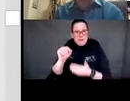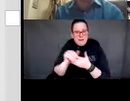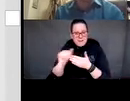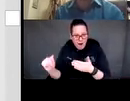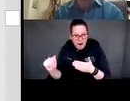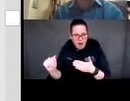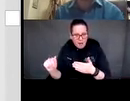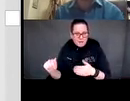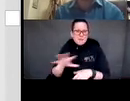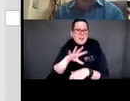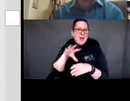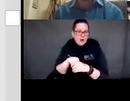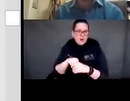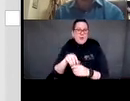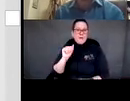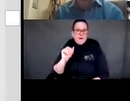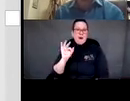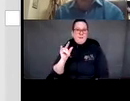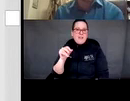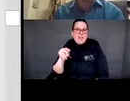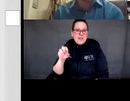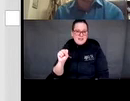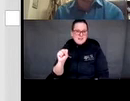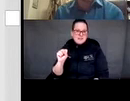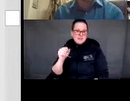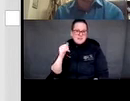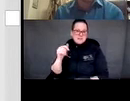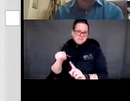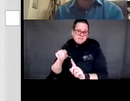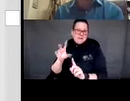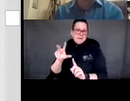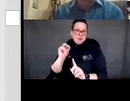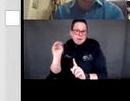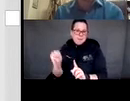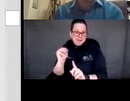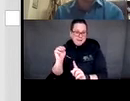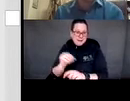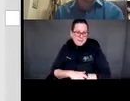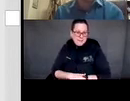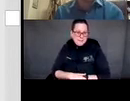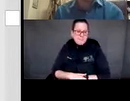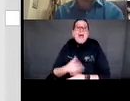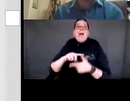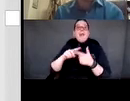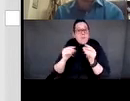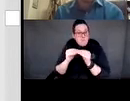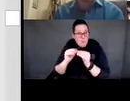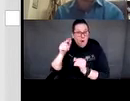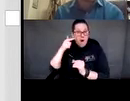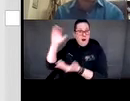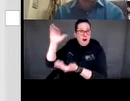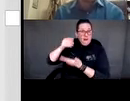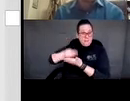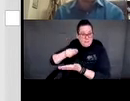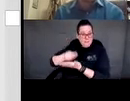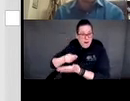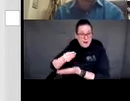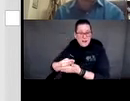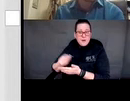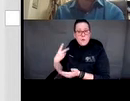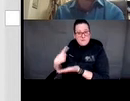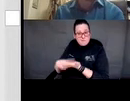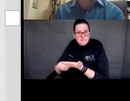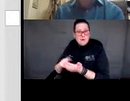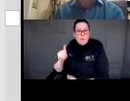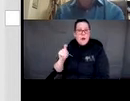our affiliates in the first quarter, $73 million including our affiliates. We did get some more CARES Act money, Liz and I talked about the $118 million. We